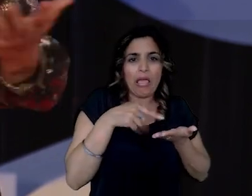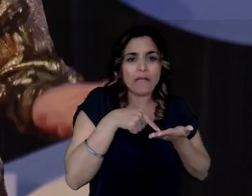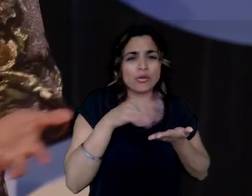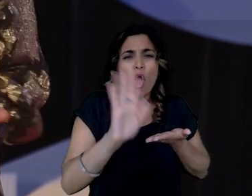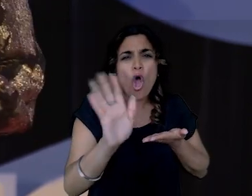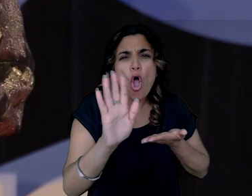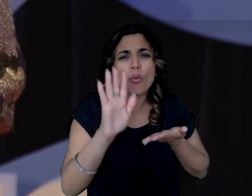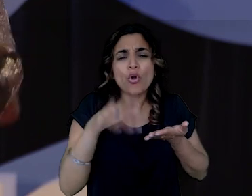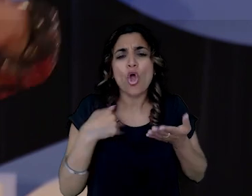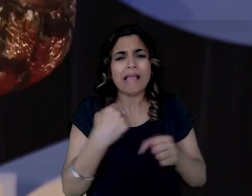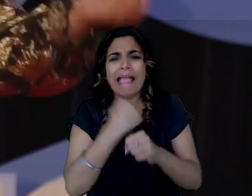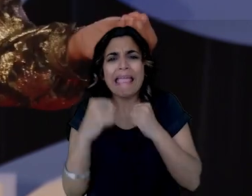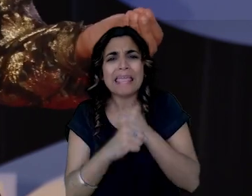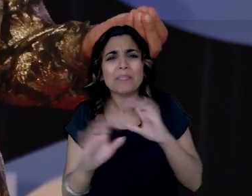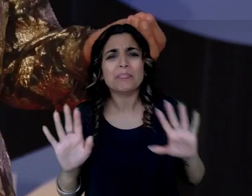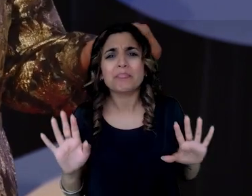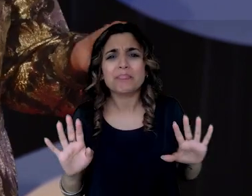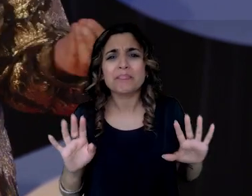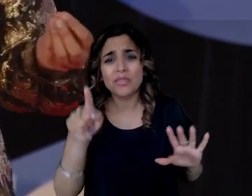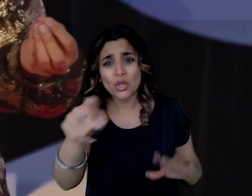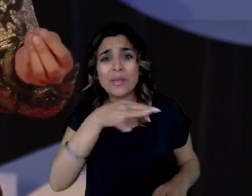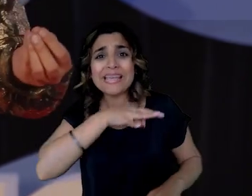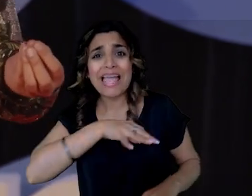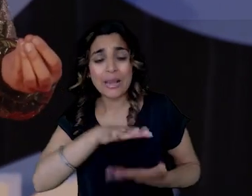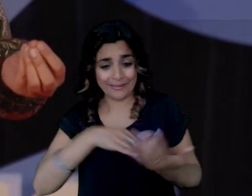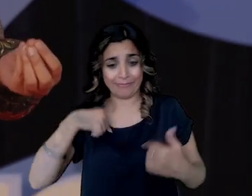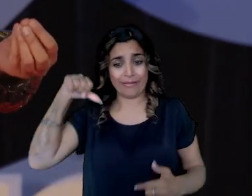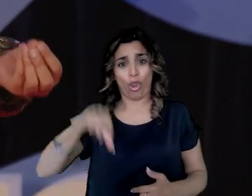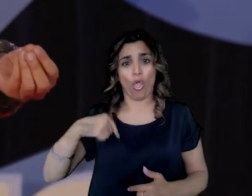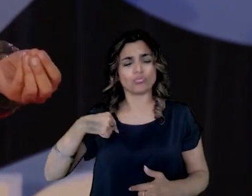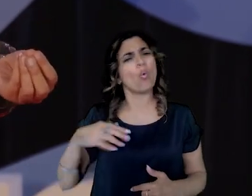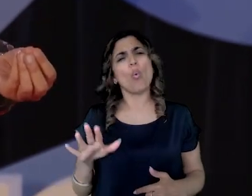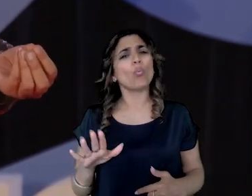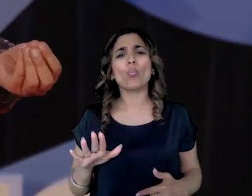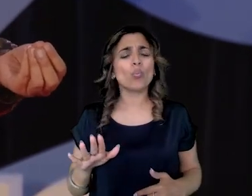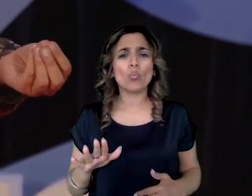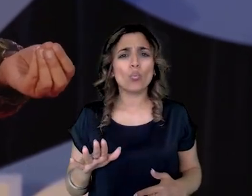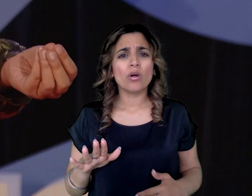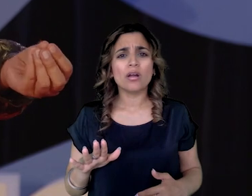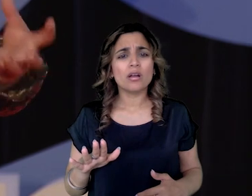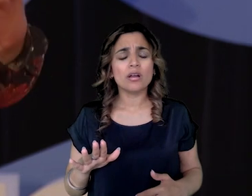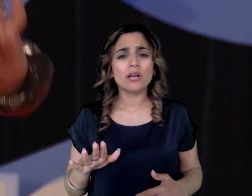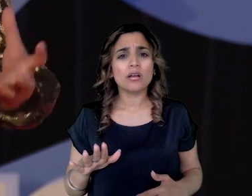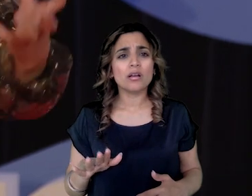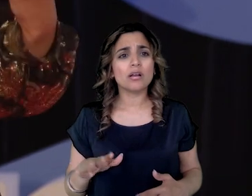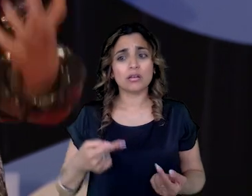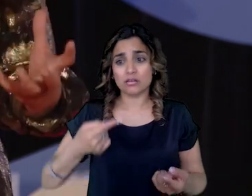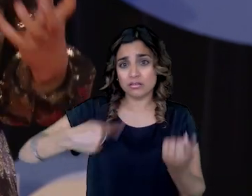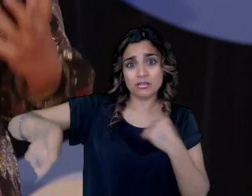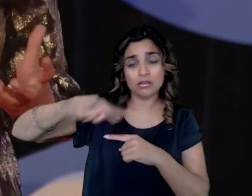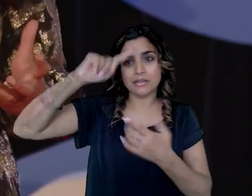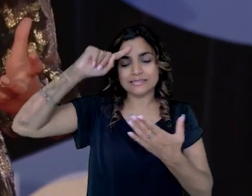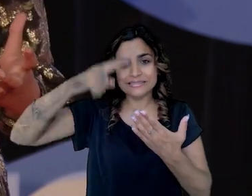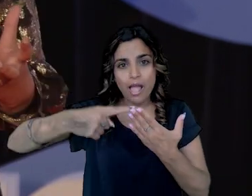it's not a zero-sum game where one person's gain is equivalent to another person's loss every